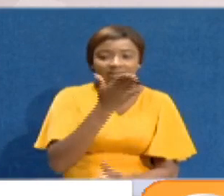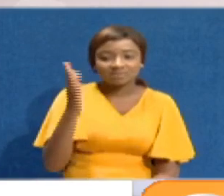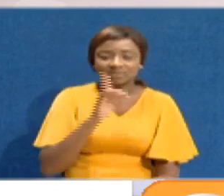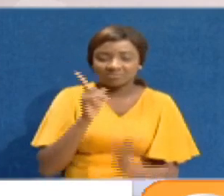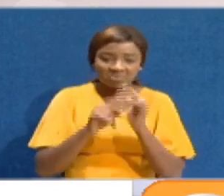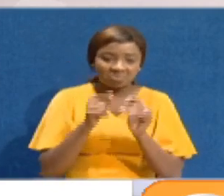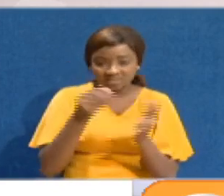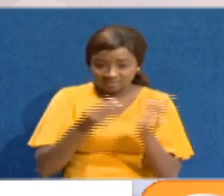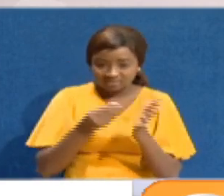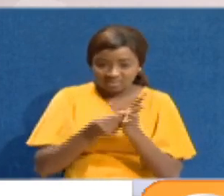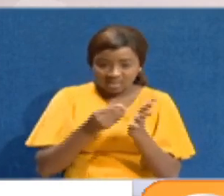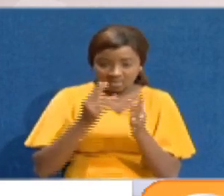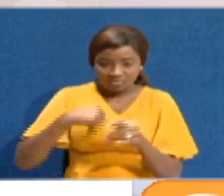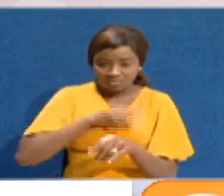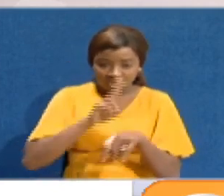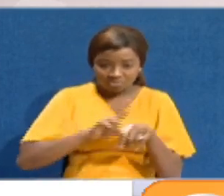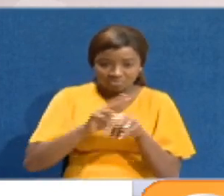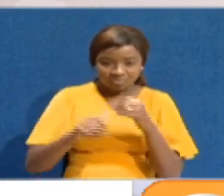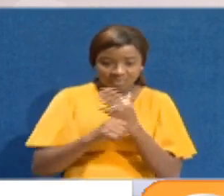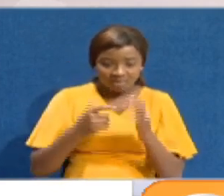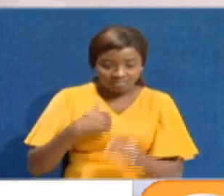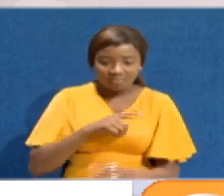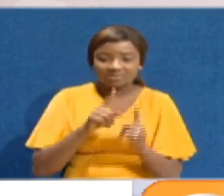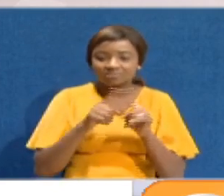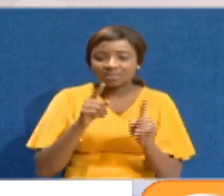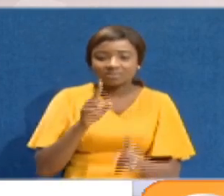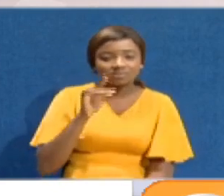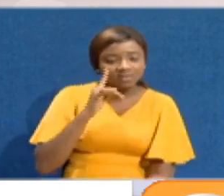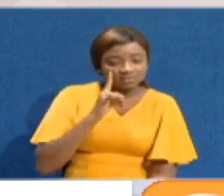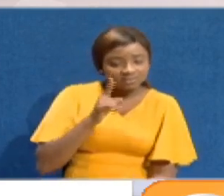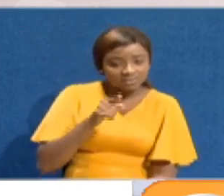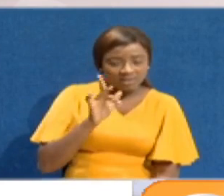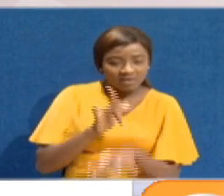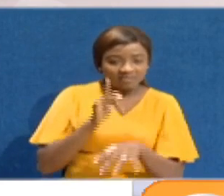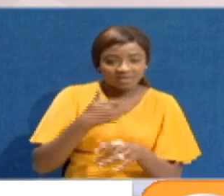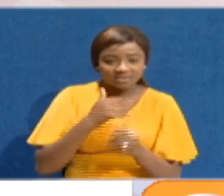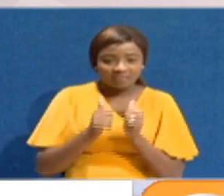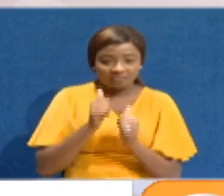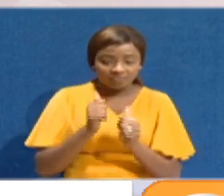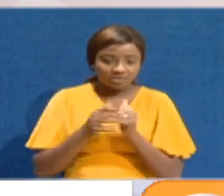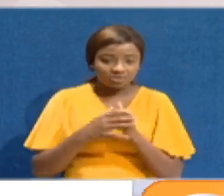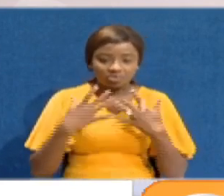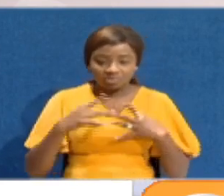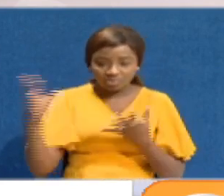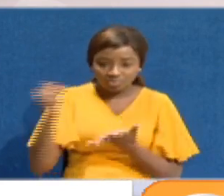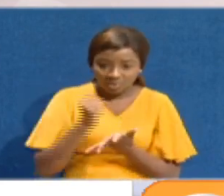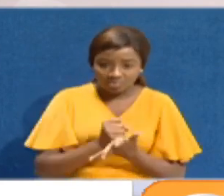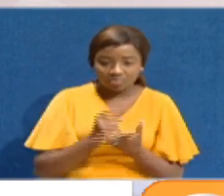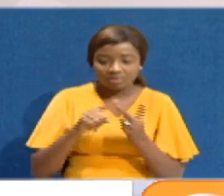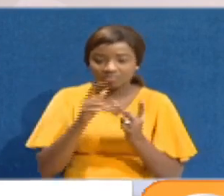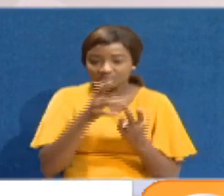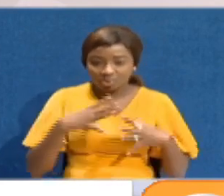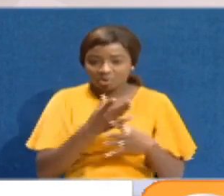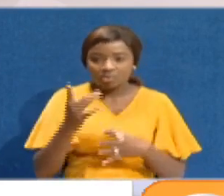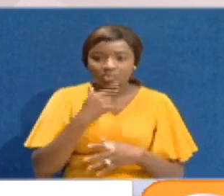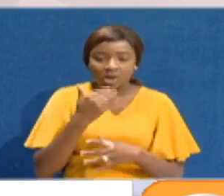is being taken in our name. What are we likely to see as the effect on persons who are employed, on persons who are running